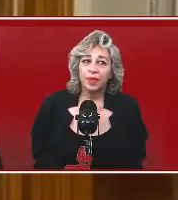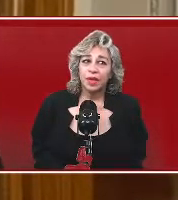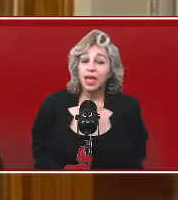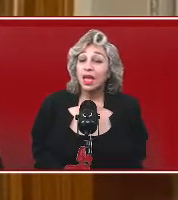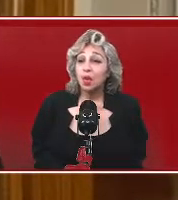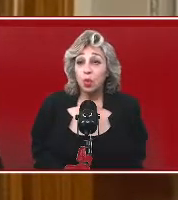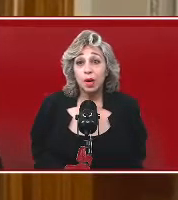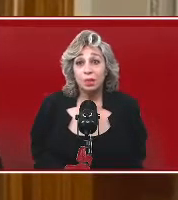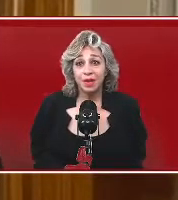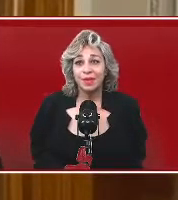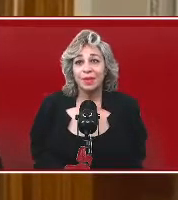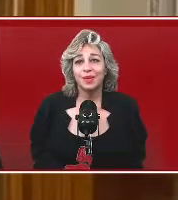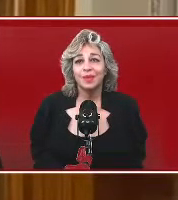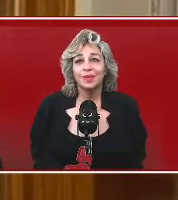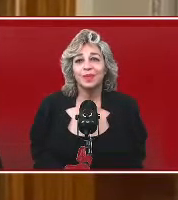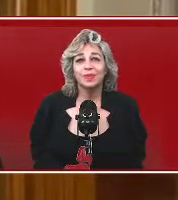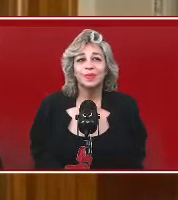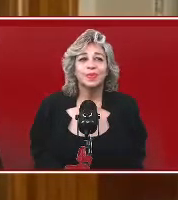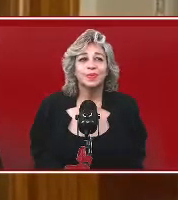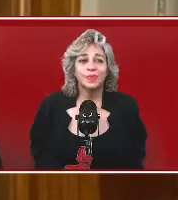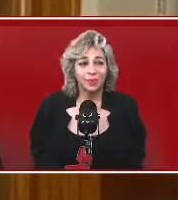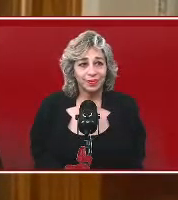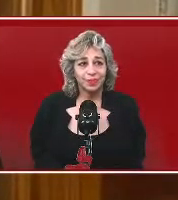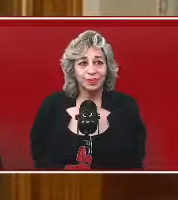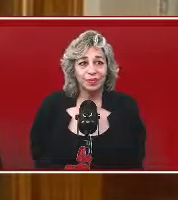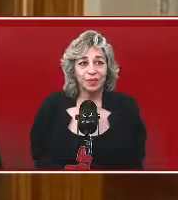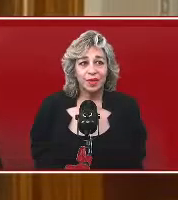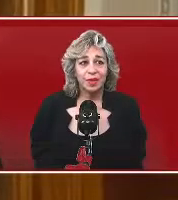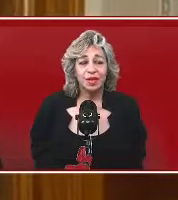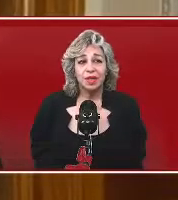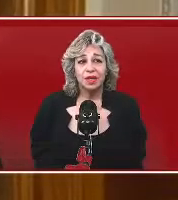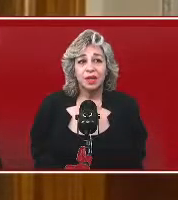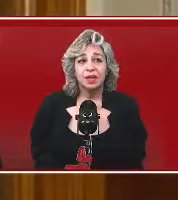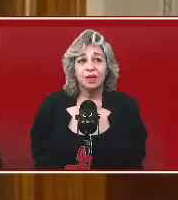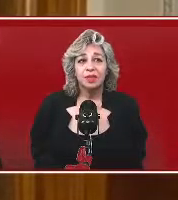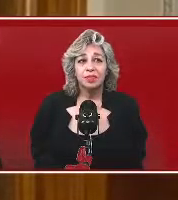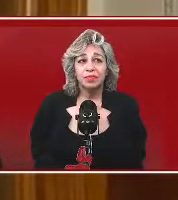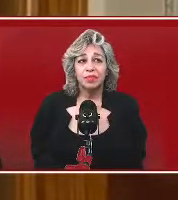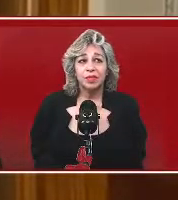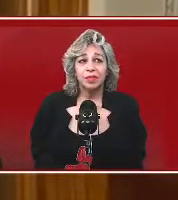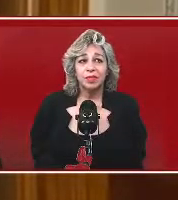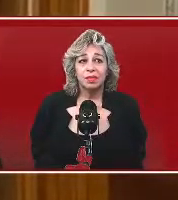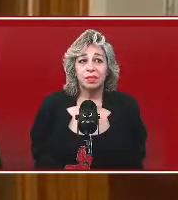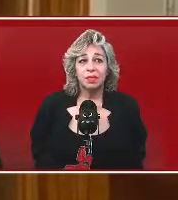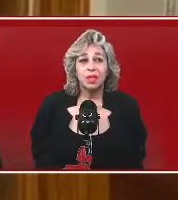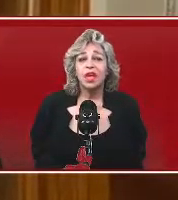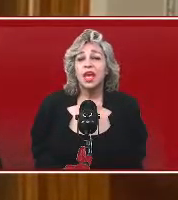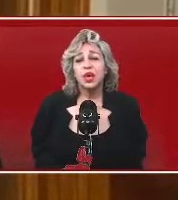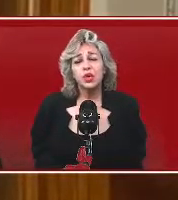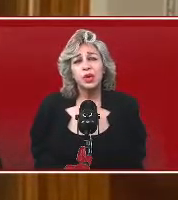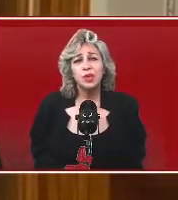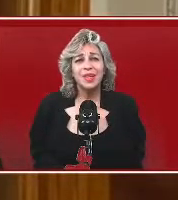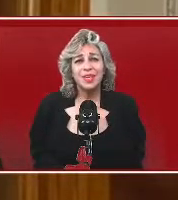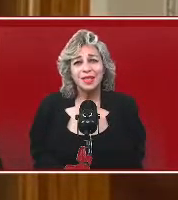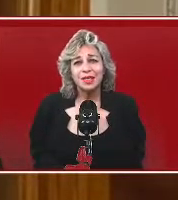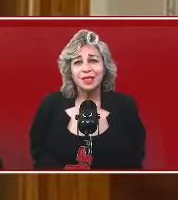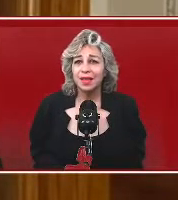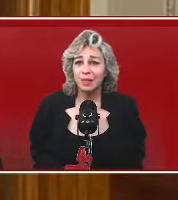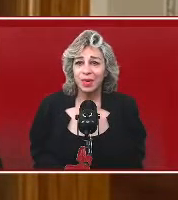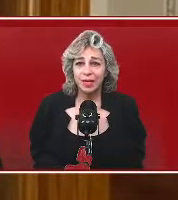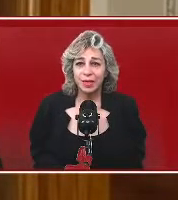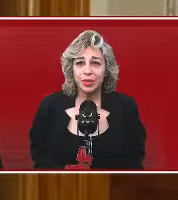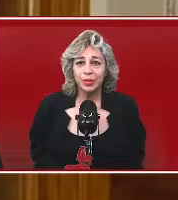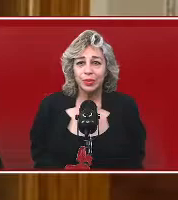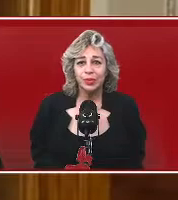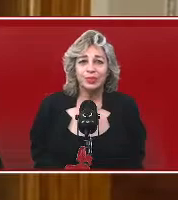mes. in 1 month. ¿A quién fue destinado ese dinero? And who did we destine